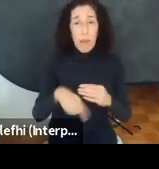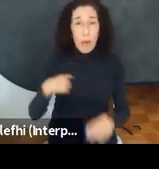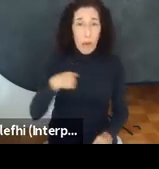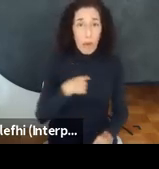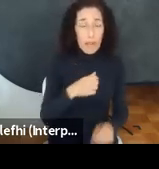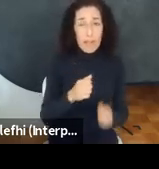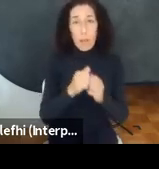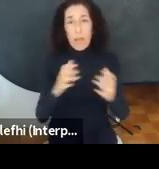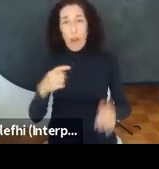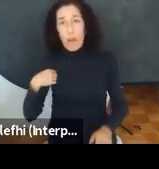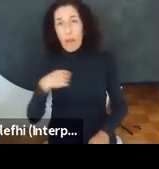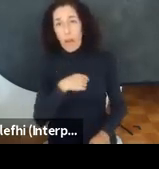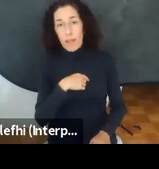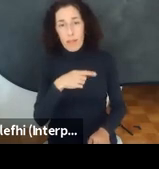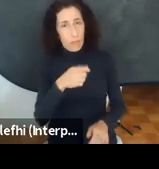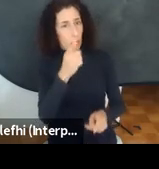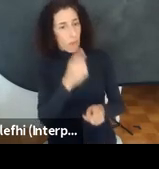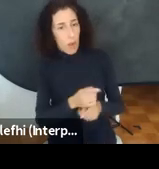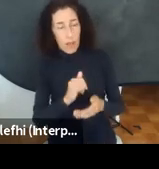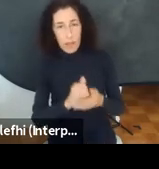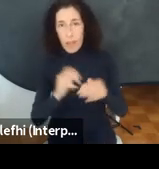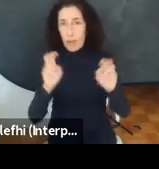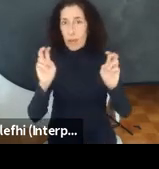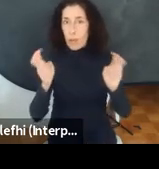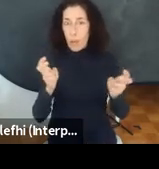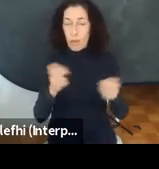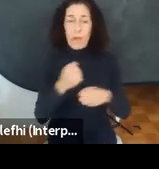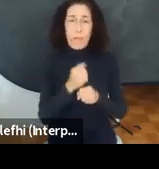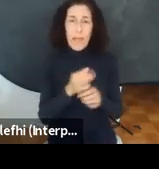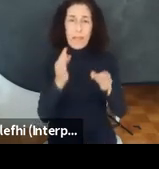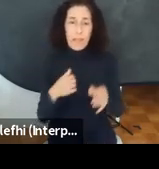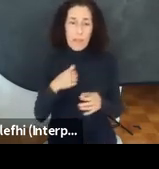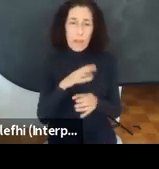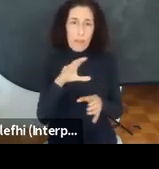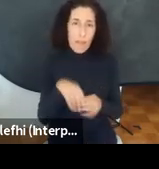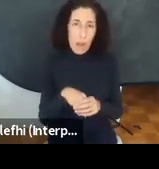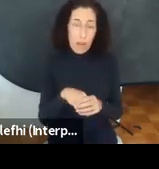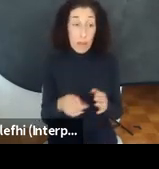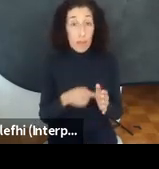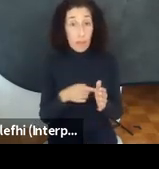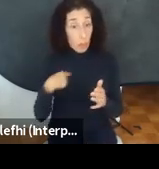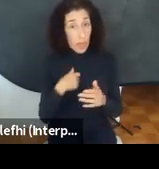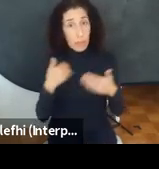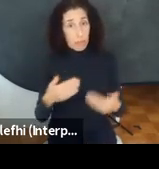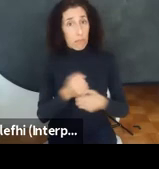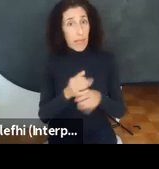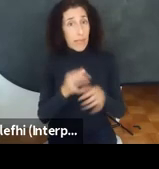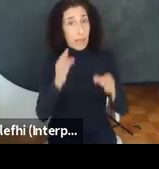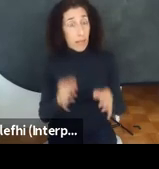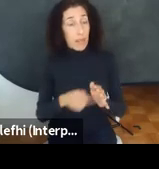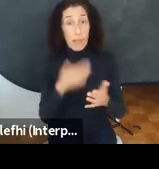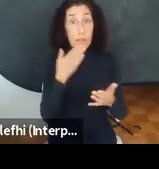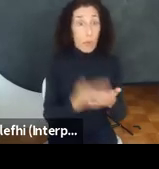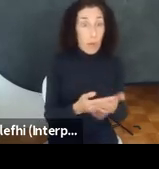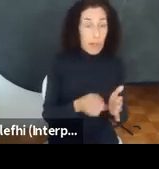make your decisions. We also know, when we make decisions, some of them are good ones, some of them are not, and we hope to learn from them, right?